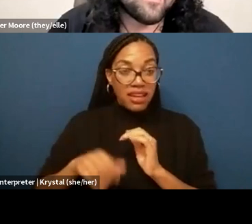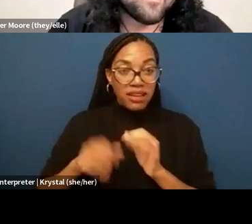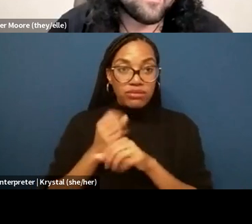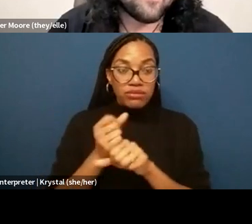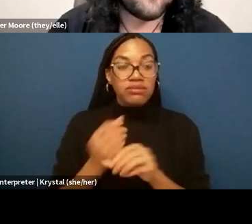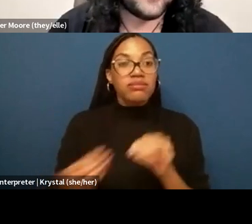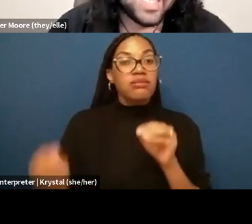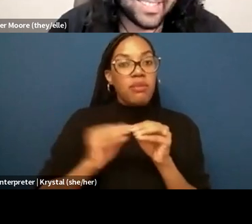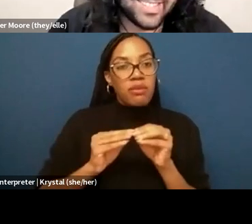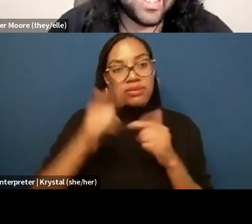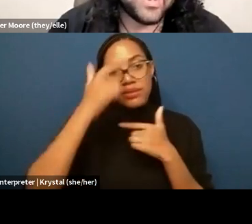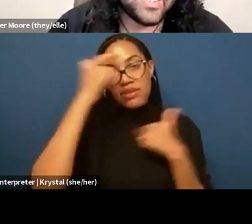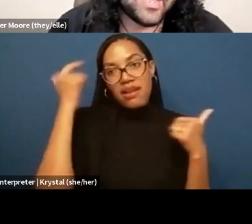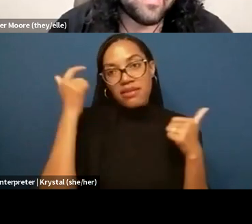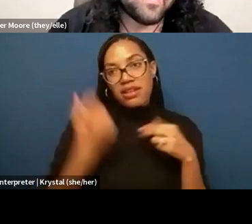trauma